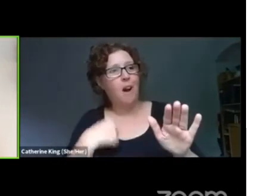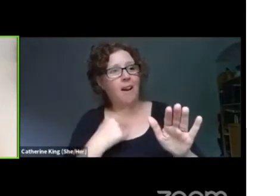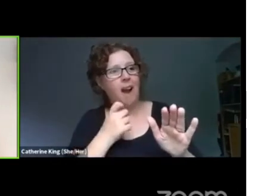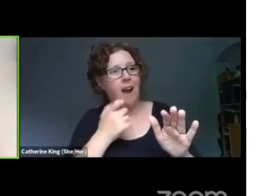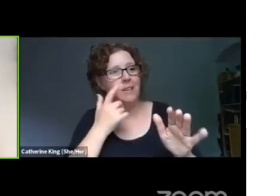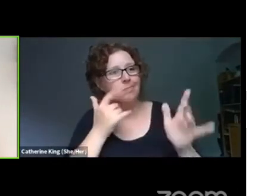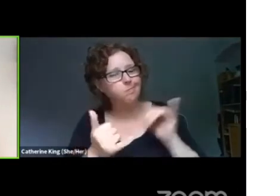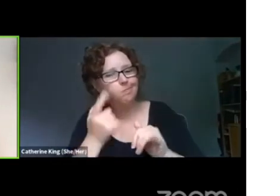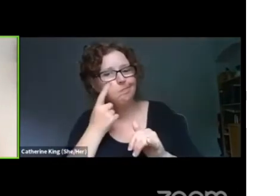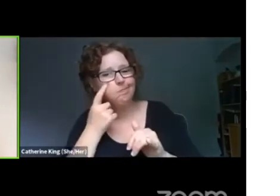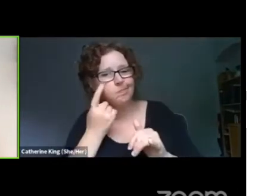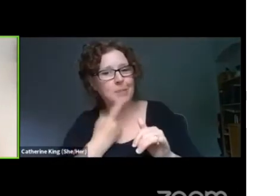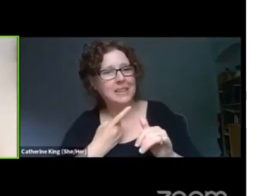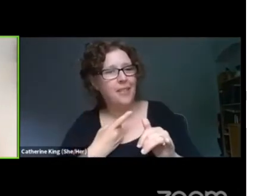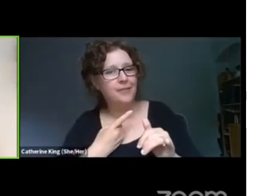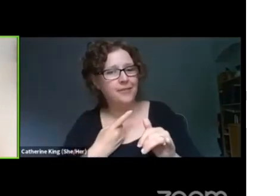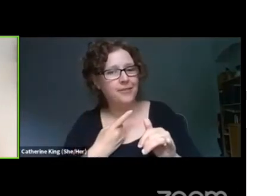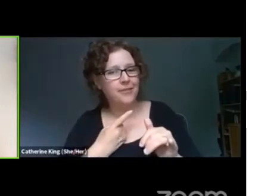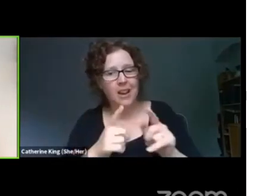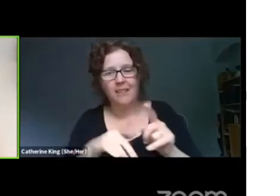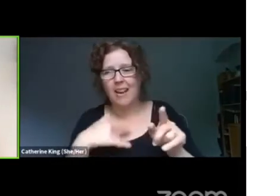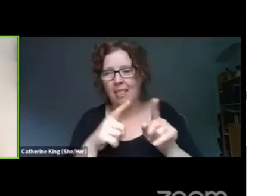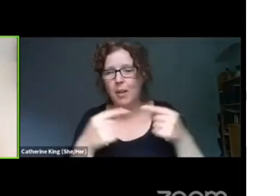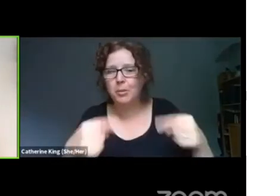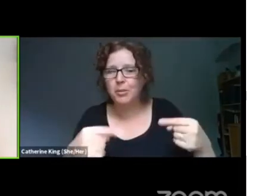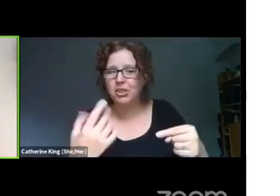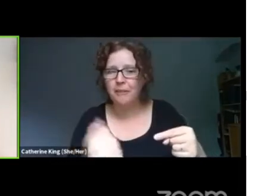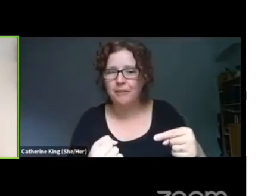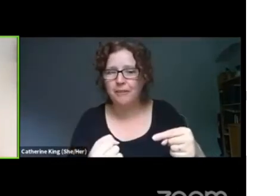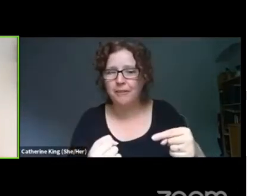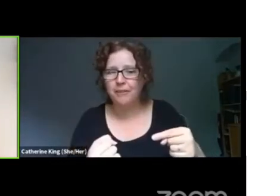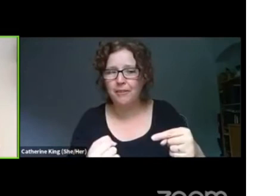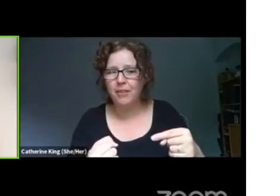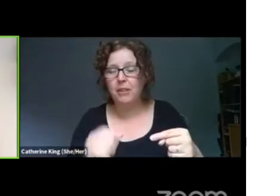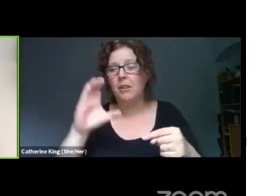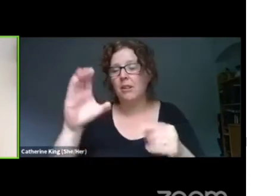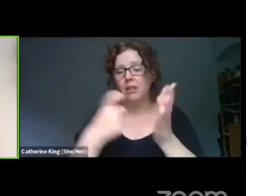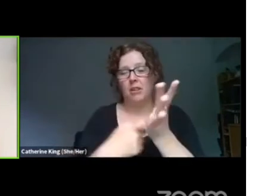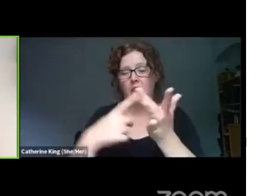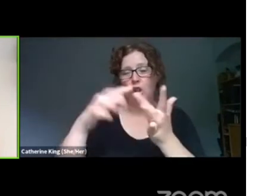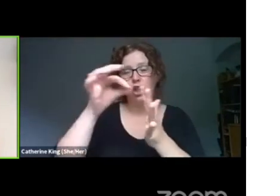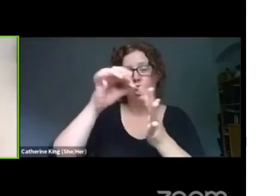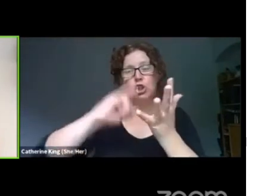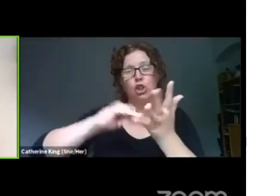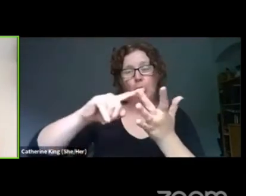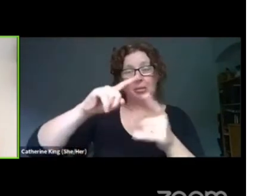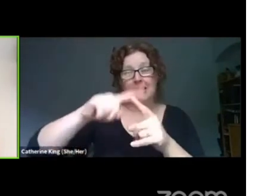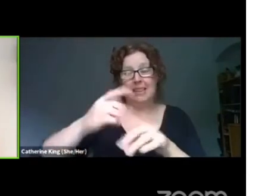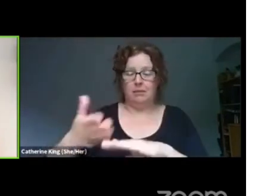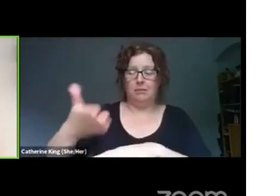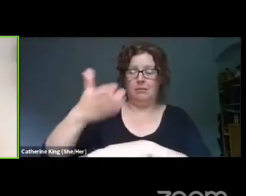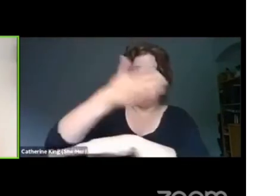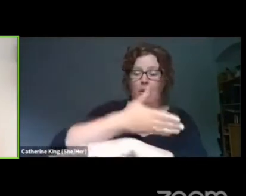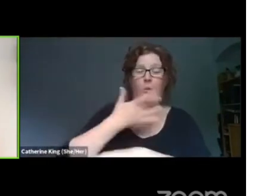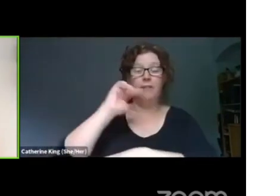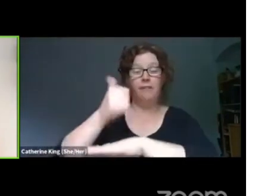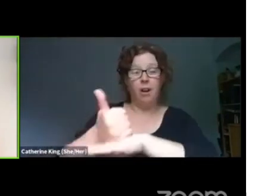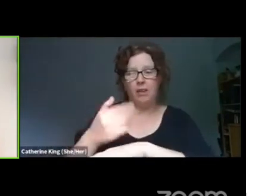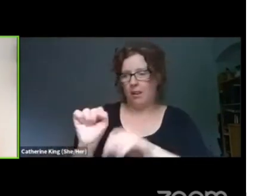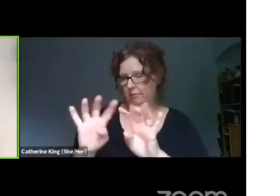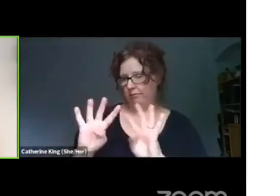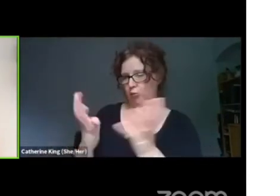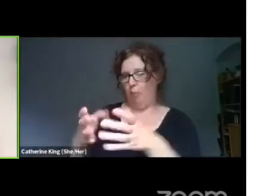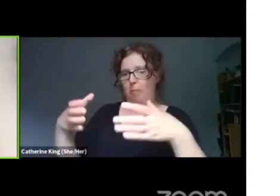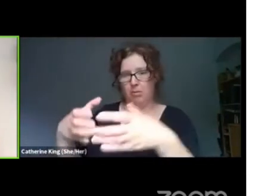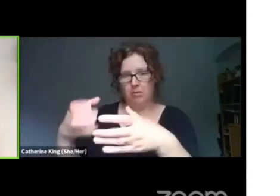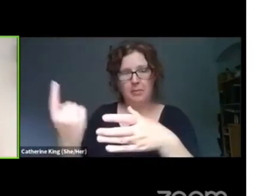The initial group of people who founded the group that would become Cripsy had a high percentage of manual wheelchair users